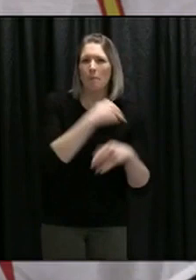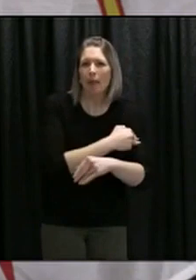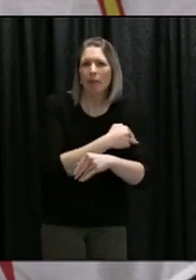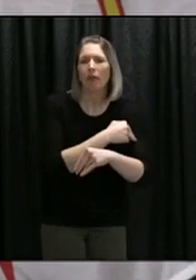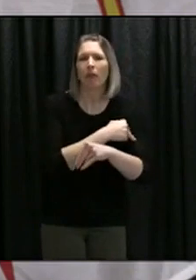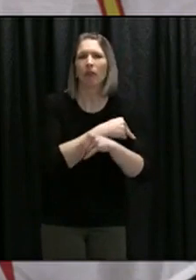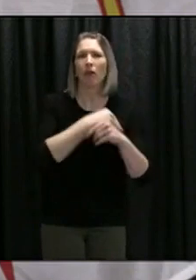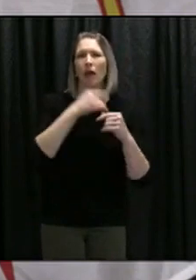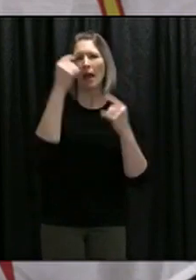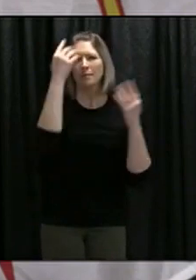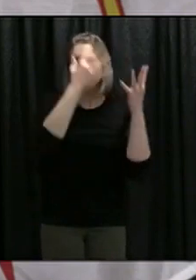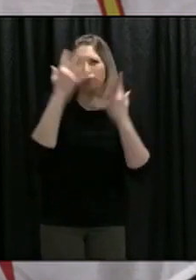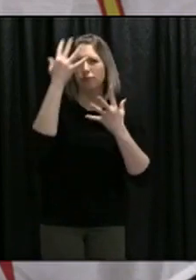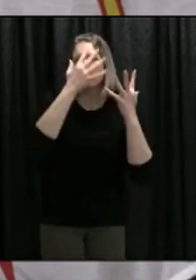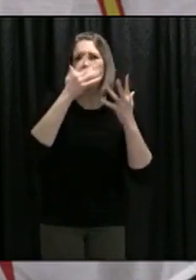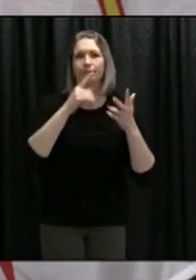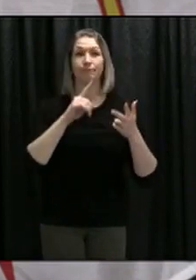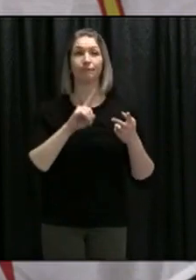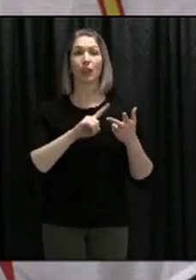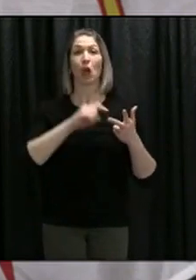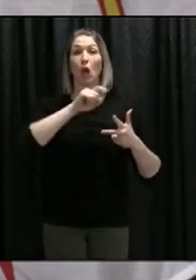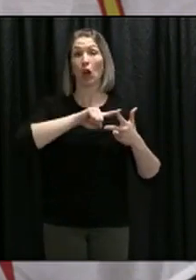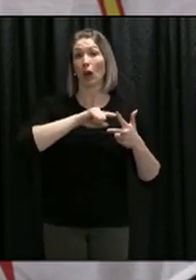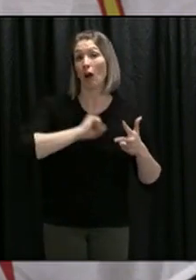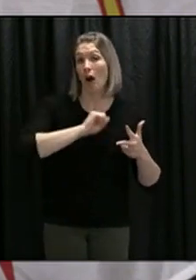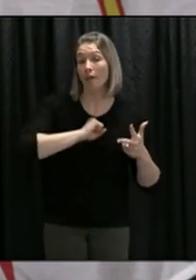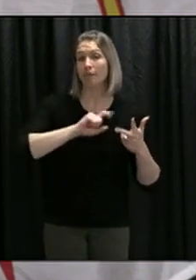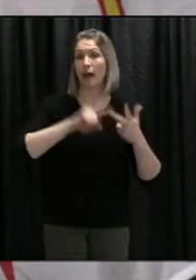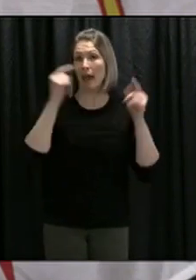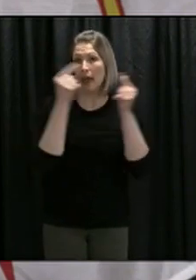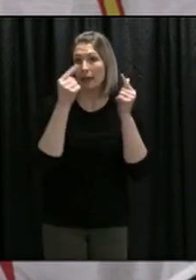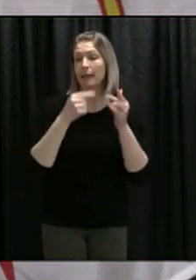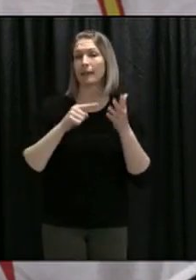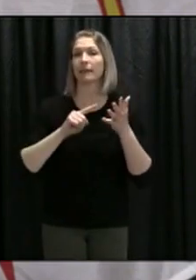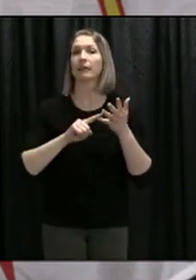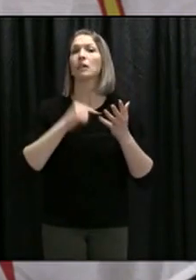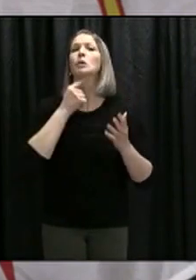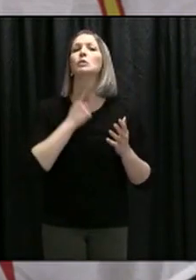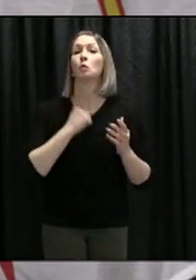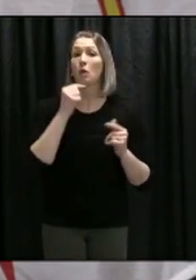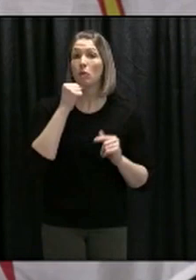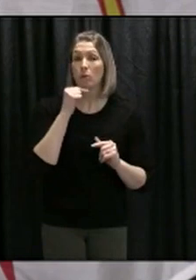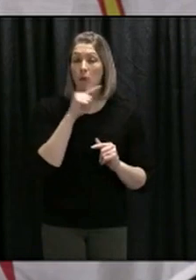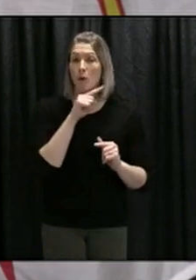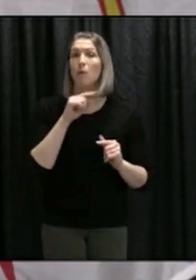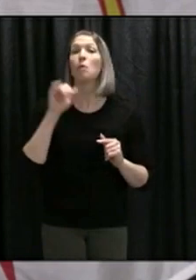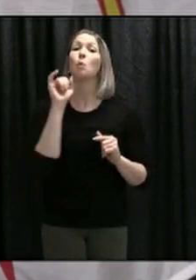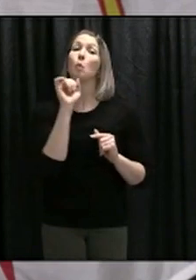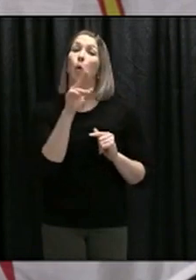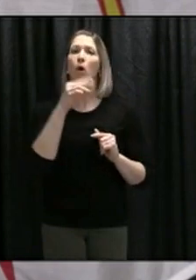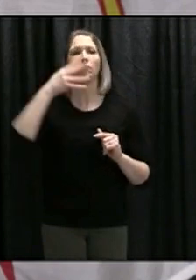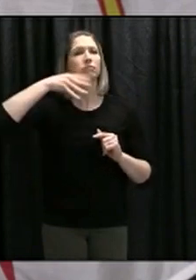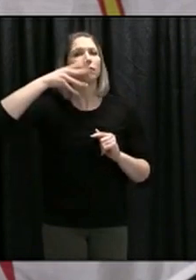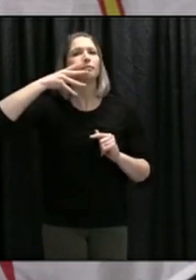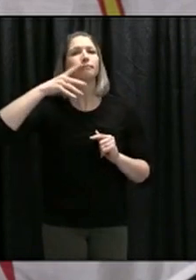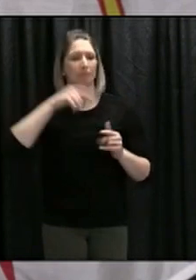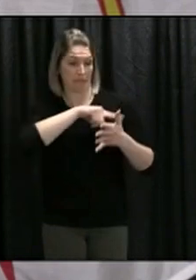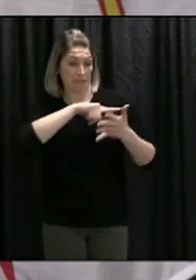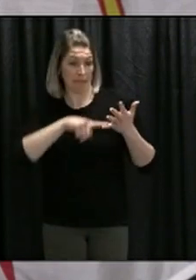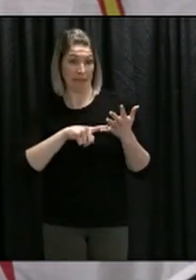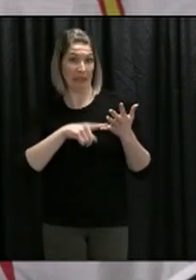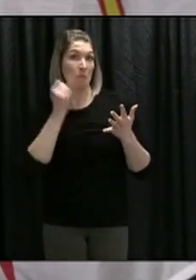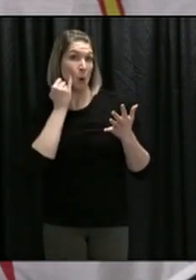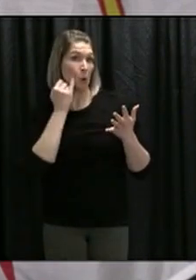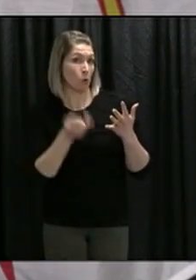lightheadedness, cough, headache, sore throat, and runny nose. If it is recommended that